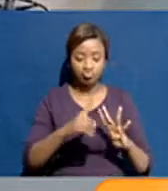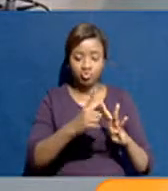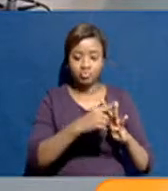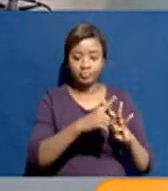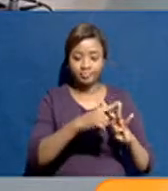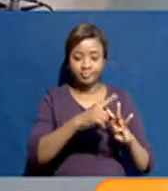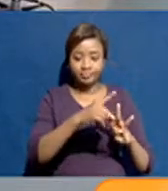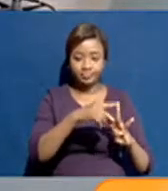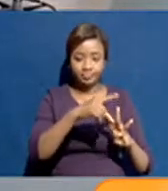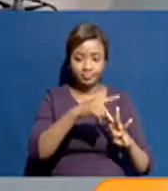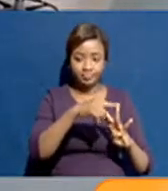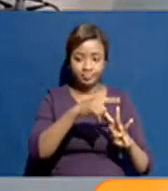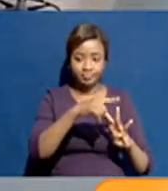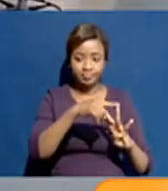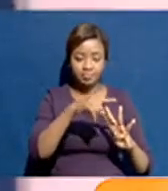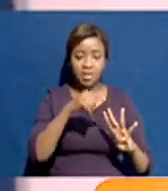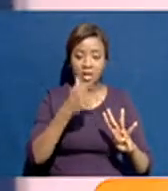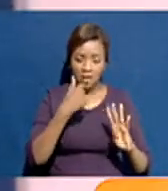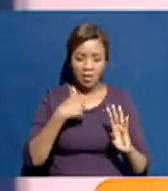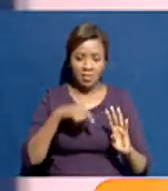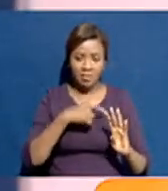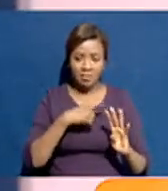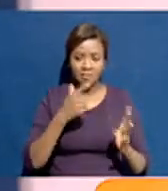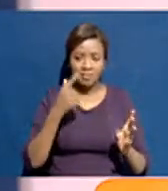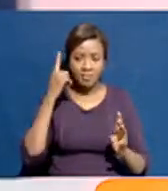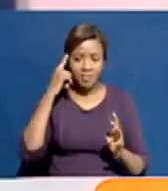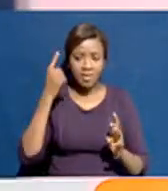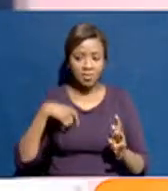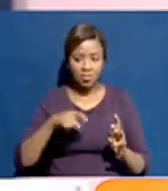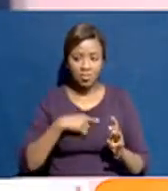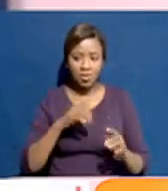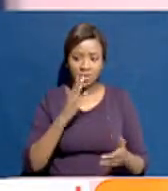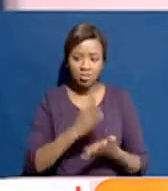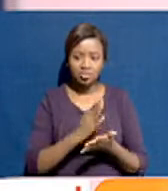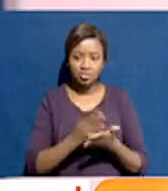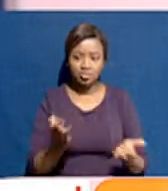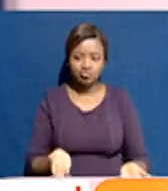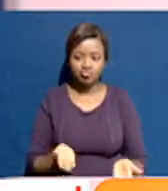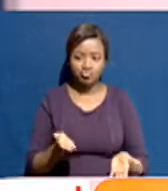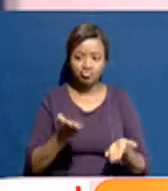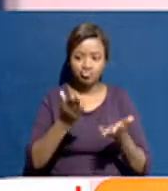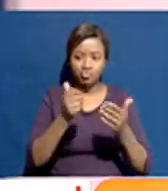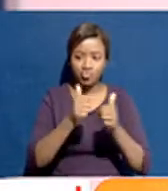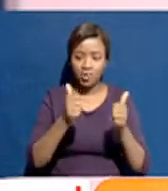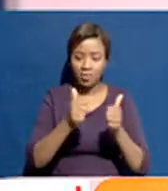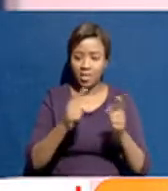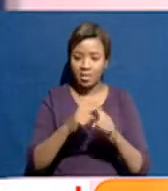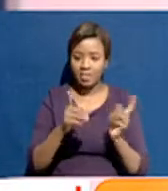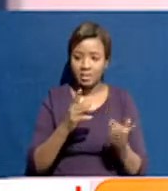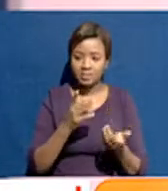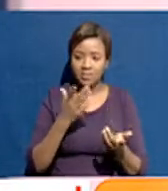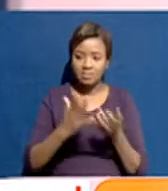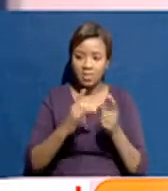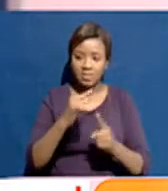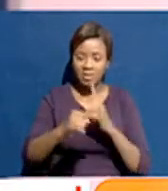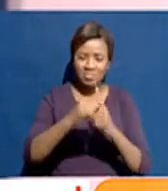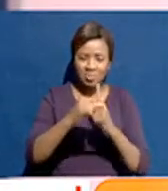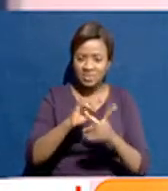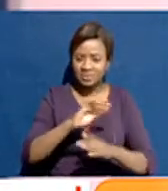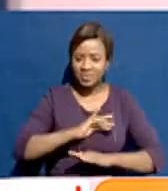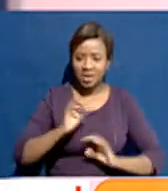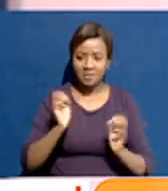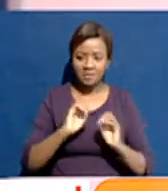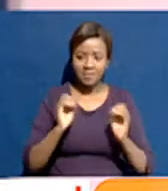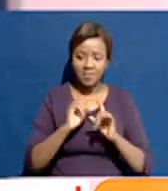not fast enough to get us where we want to go. And one of the things that we did commit is that